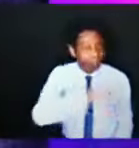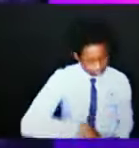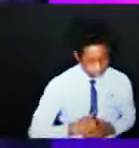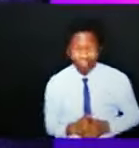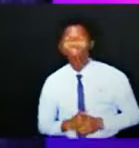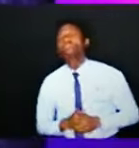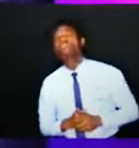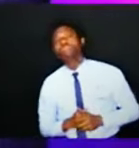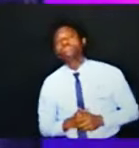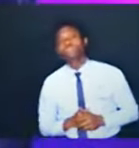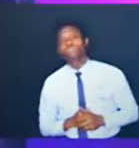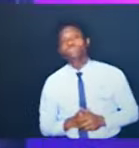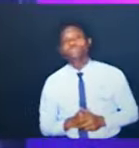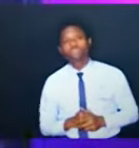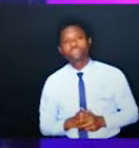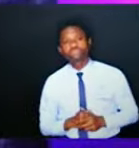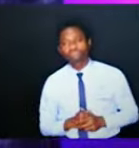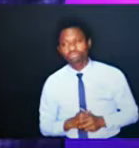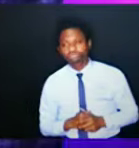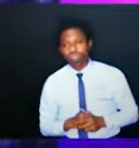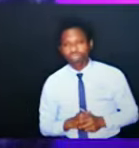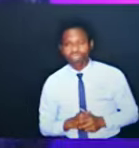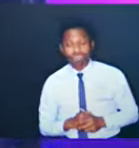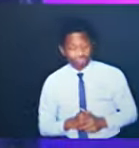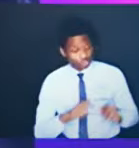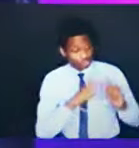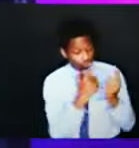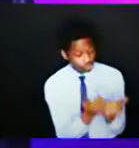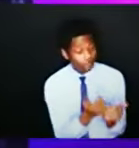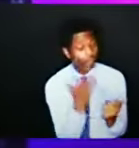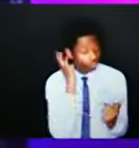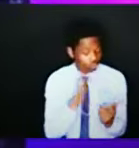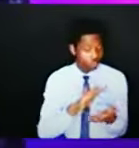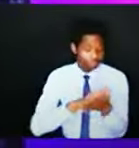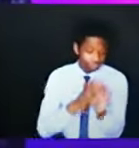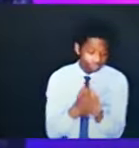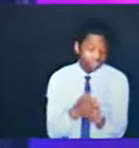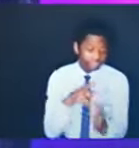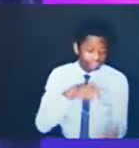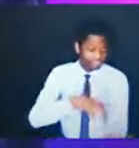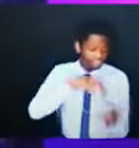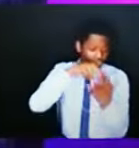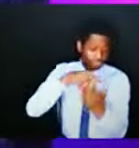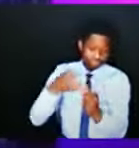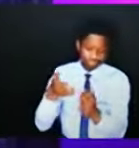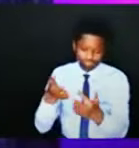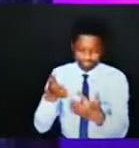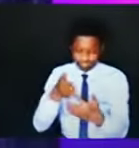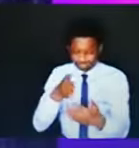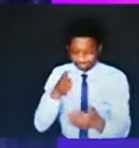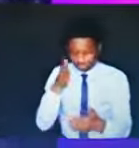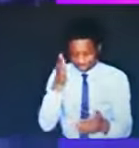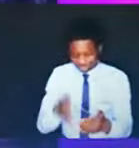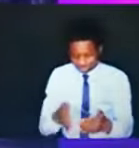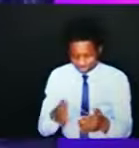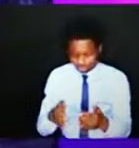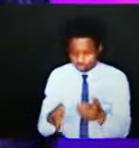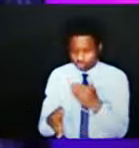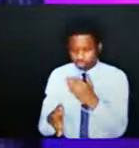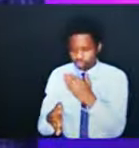They were going to be, as it were, stand between God and the